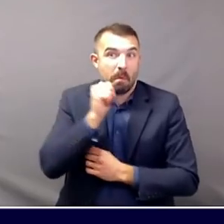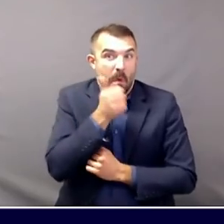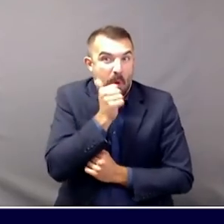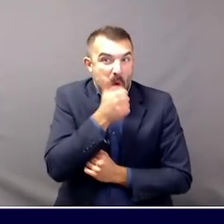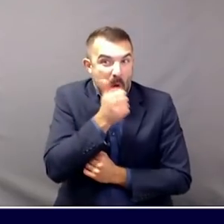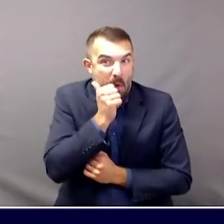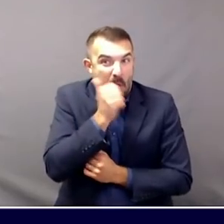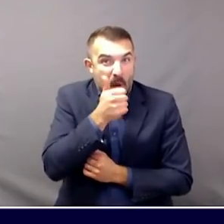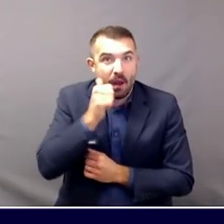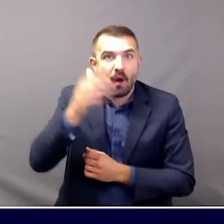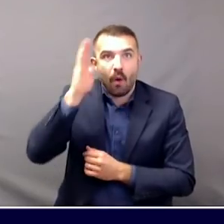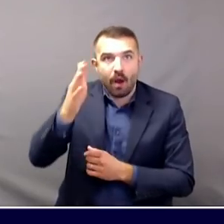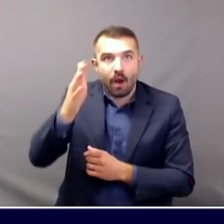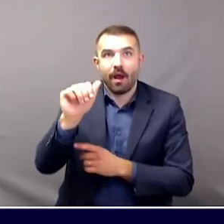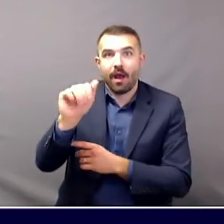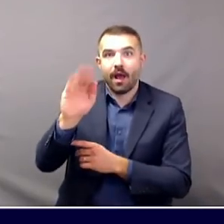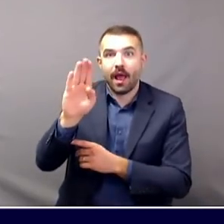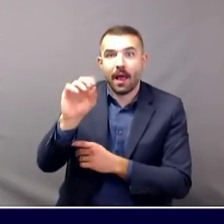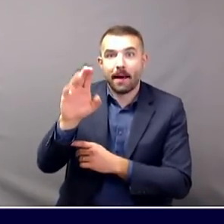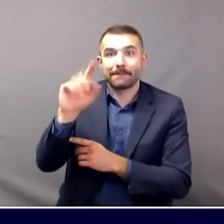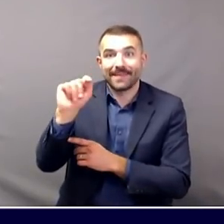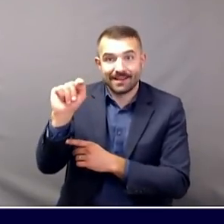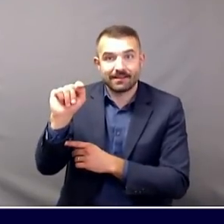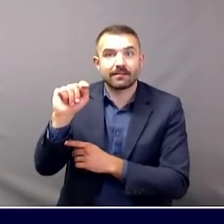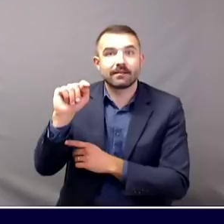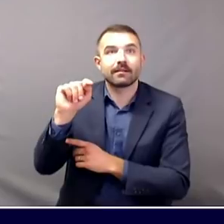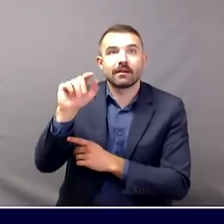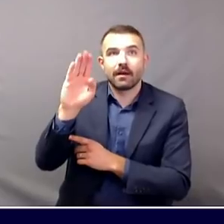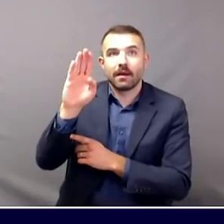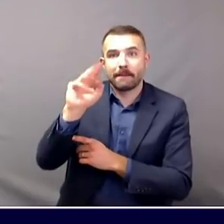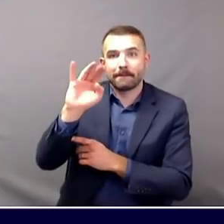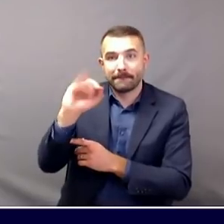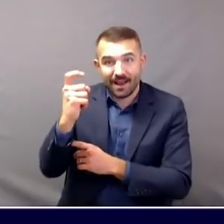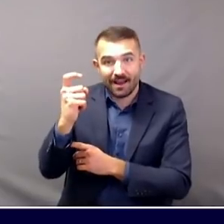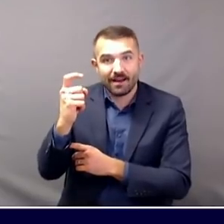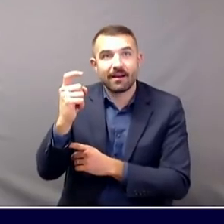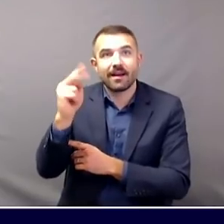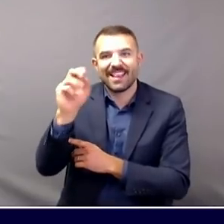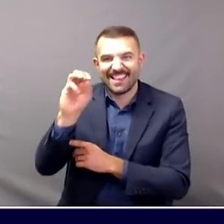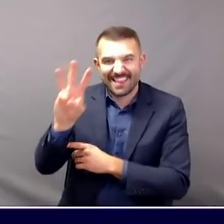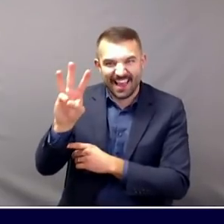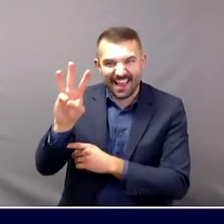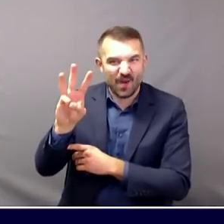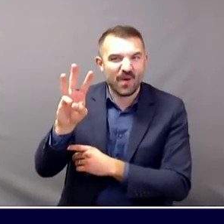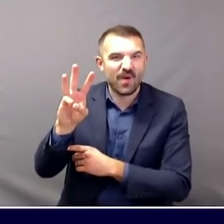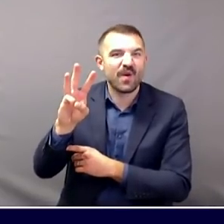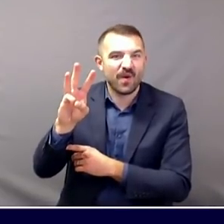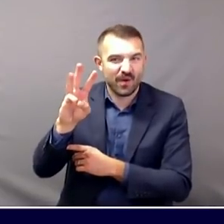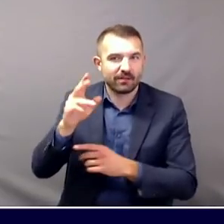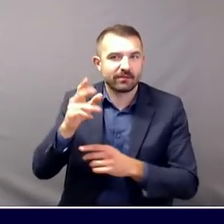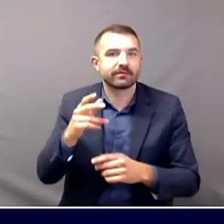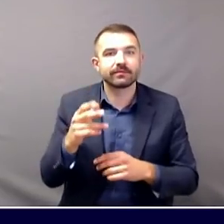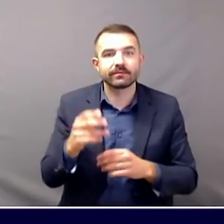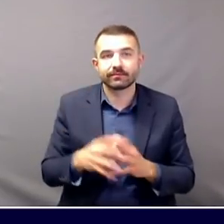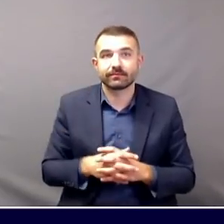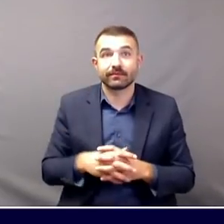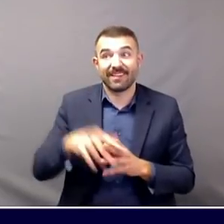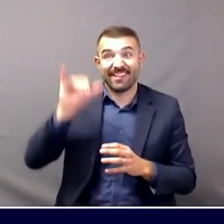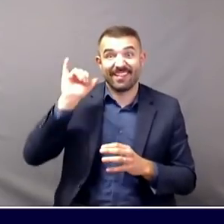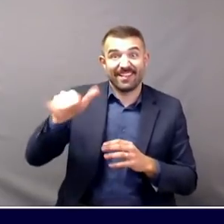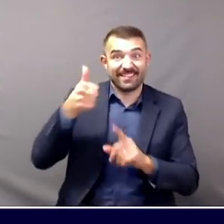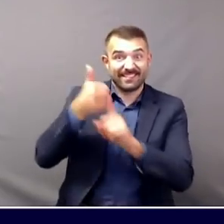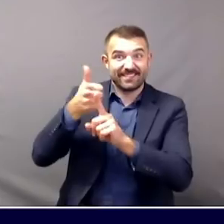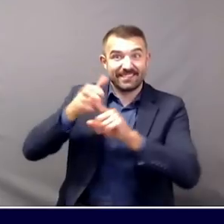antigen point-of-care test at 10 sites from Sanford to Calais. About 65 sites are expected